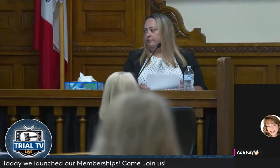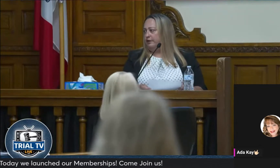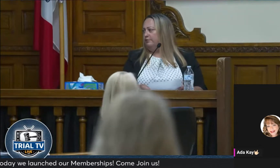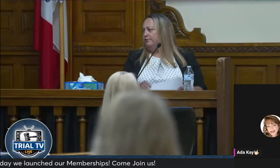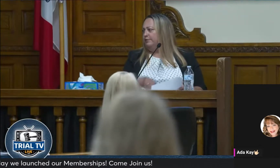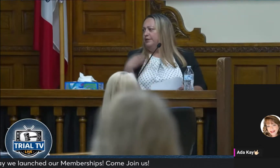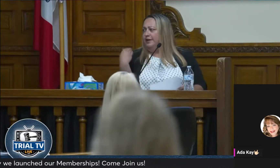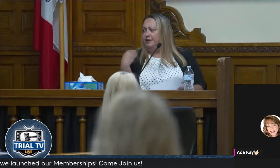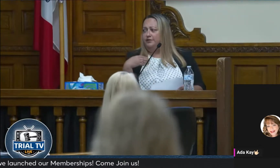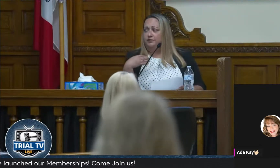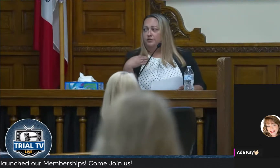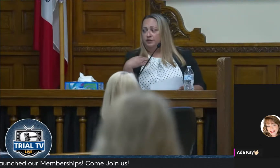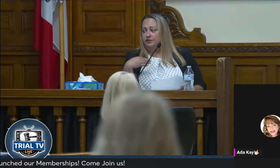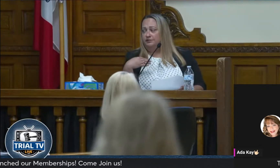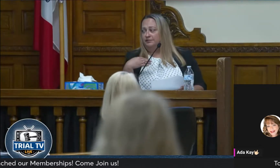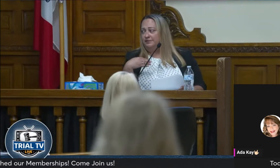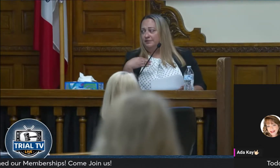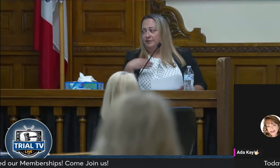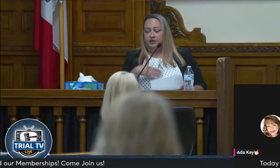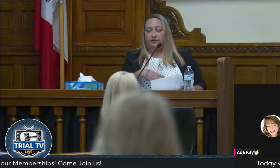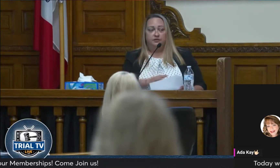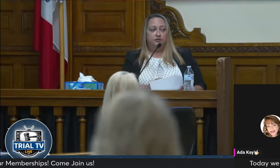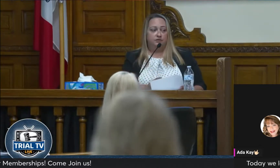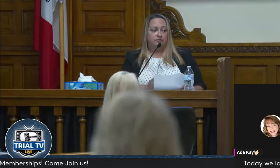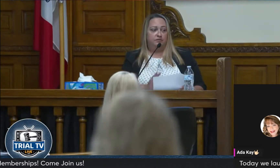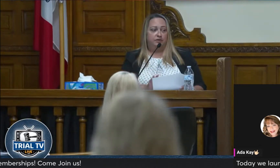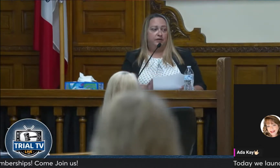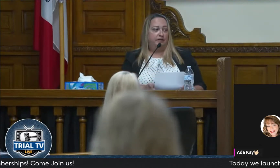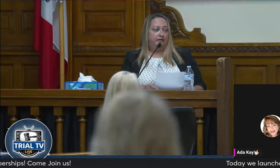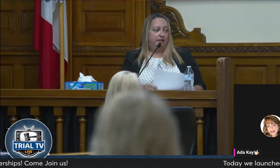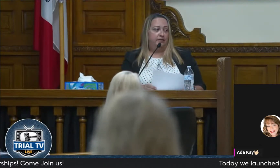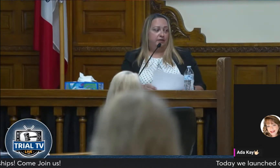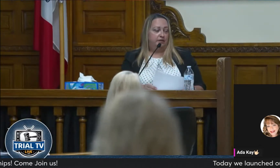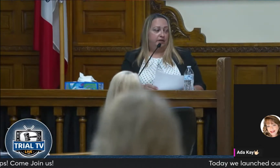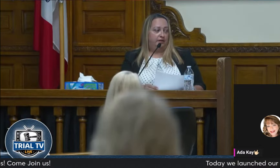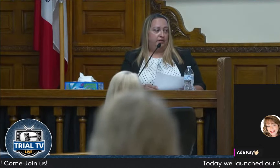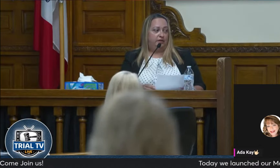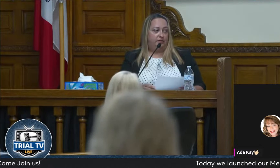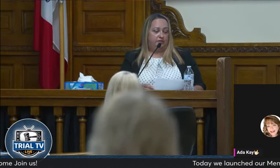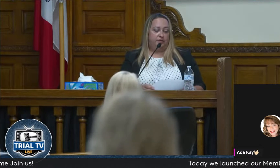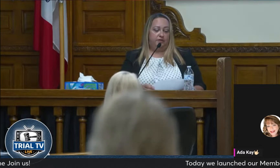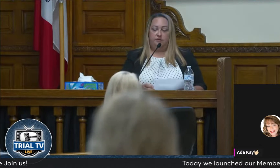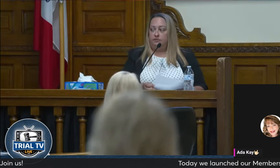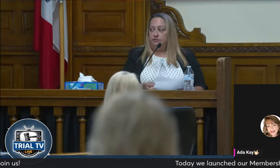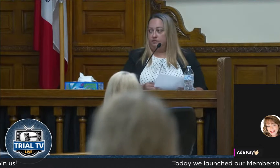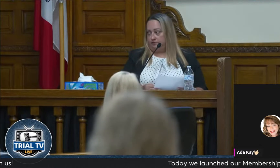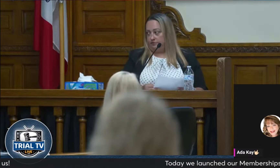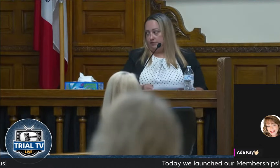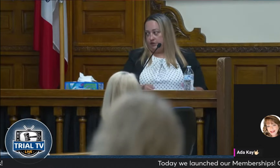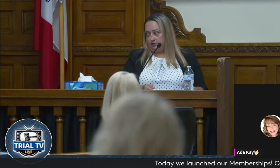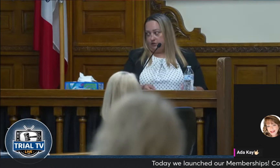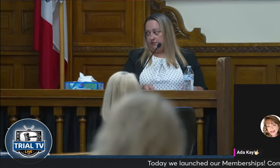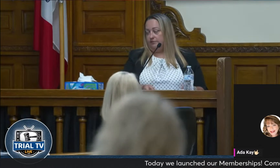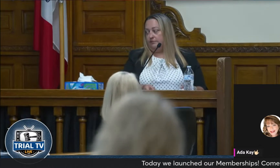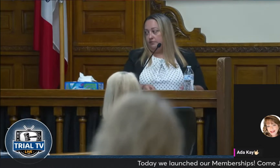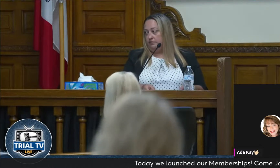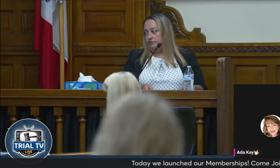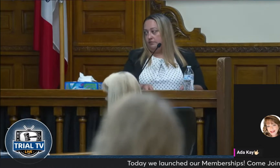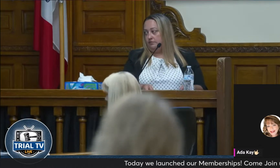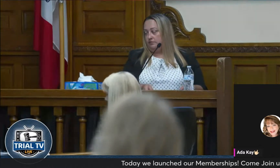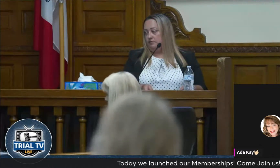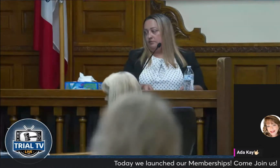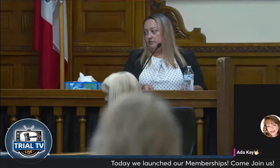Actually, on the handle only. Right. Okay, so there's 3 areas on the handle that I screened initially.